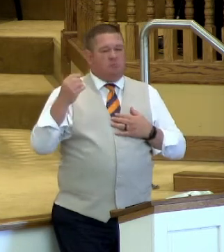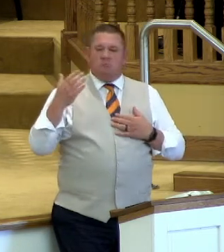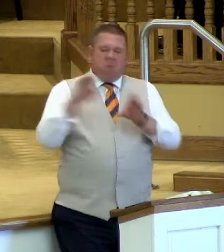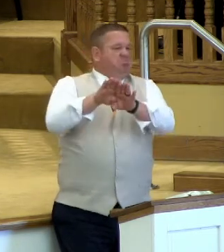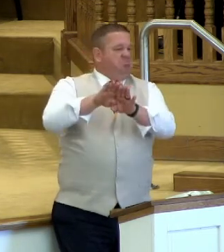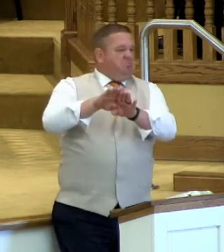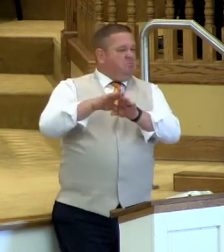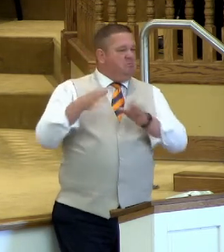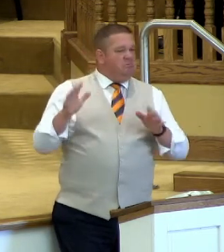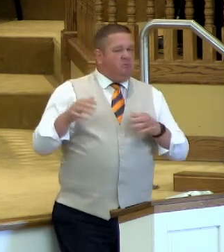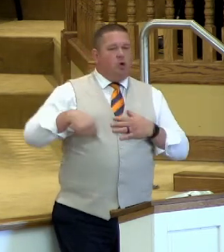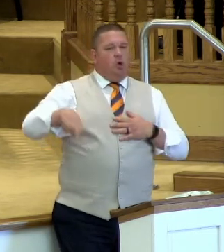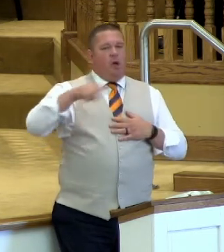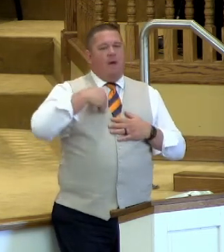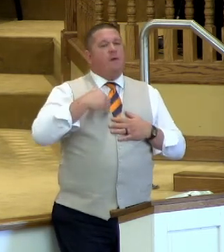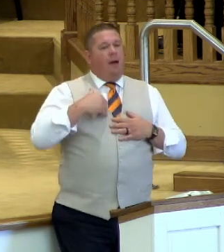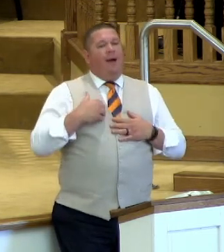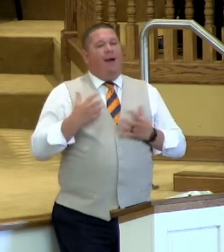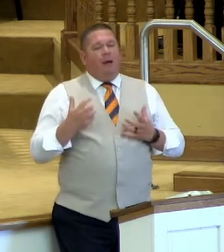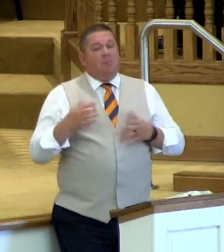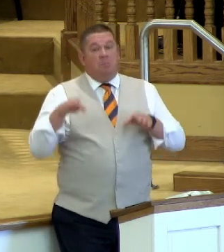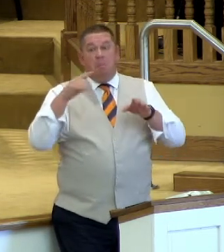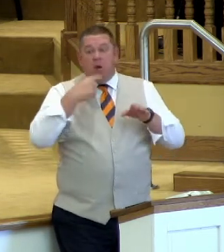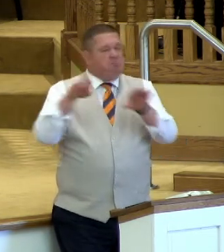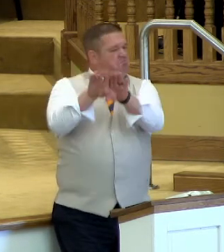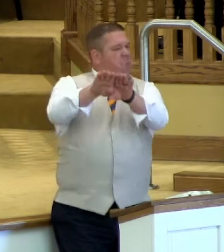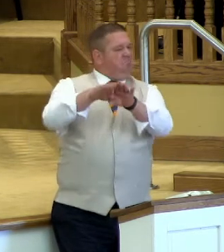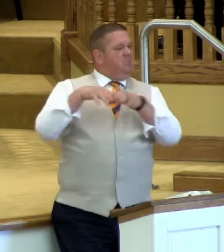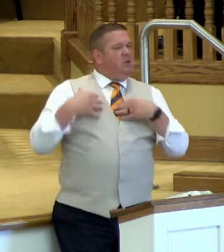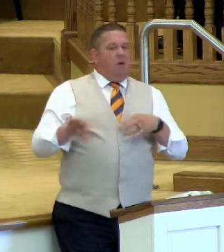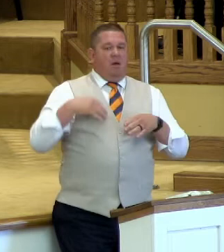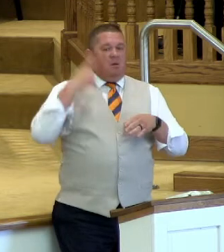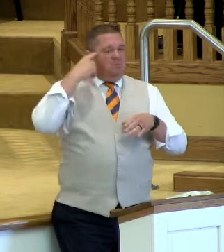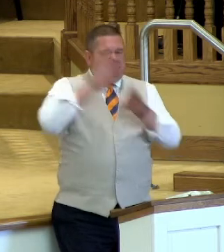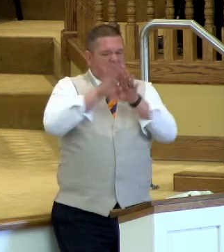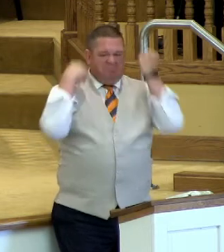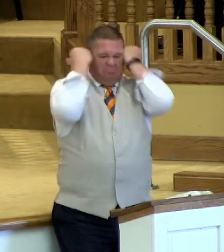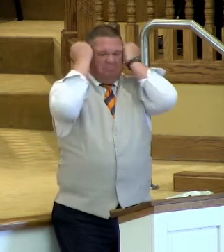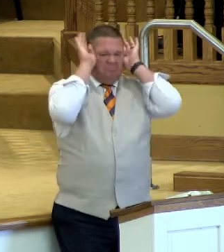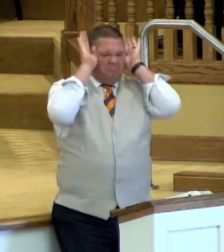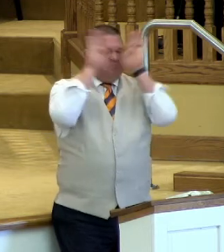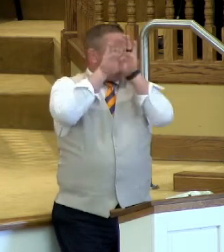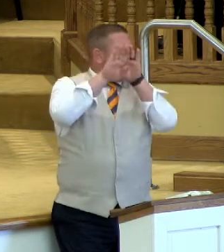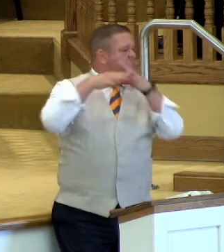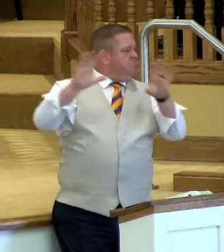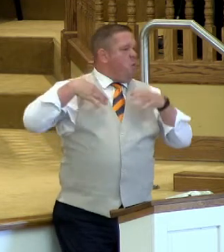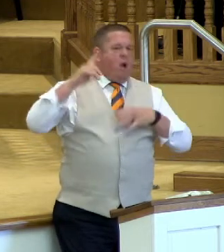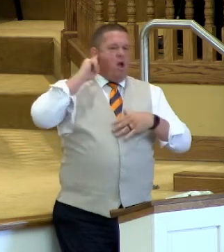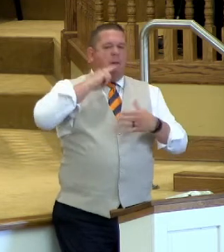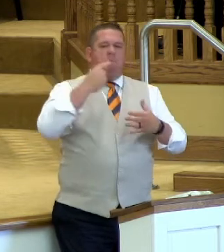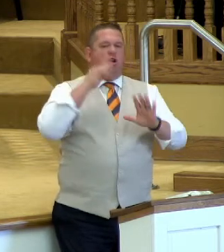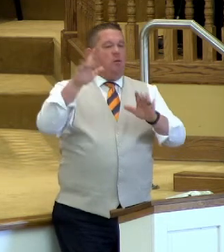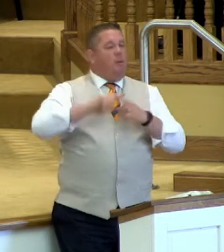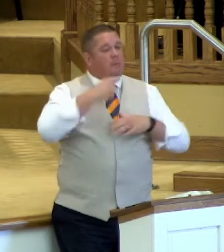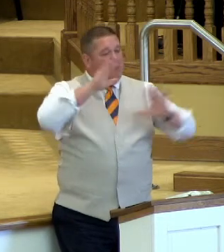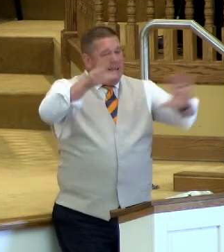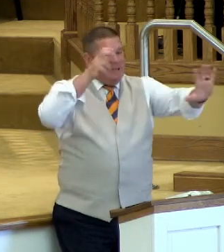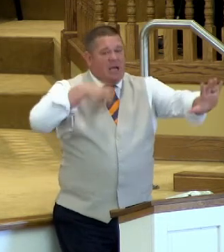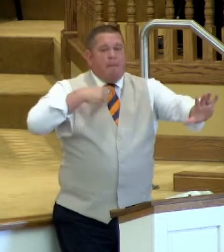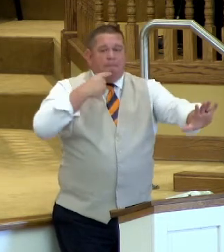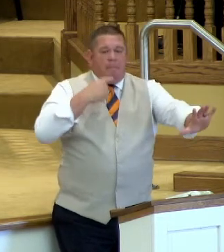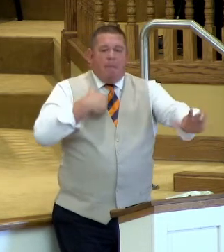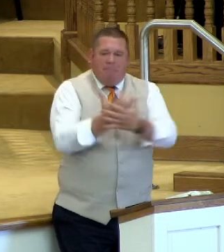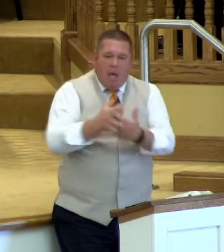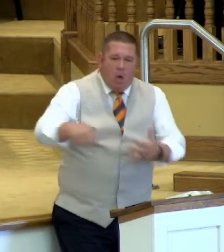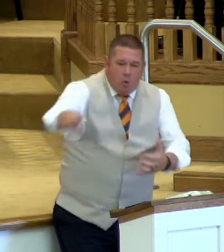it. You have bitterness in your heart, but you know, you don't want to accept it, you don't want to challenge it, you just want to leave it there, it's okay, it's just a little bit of bitterness. But listen up, please, I beg